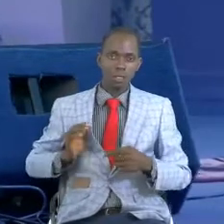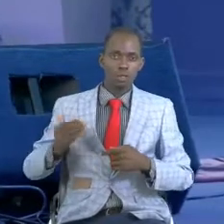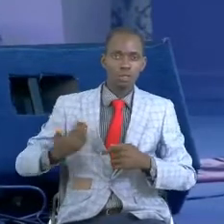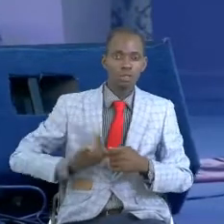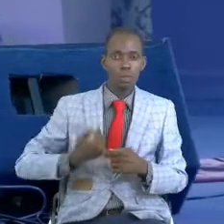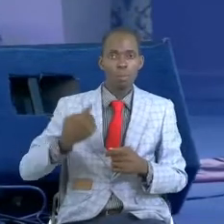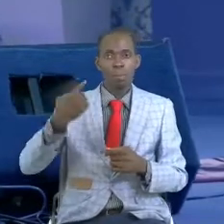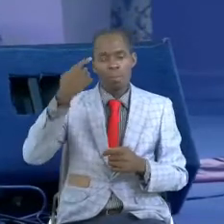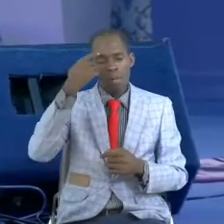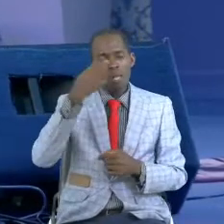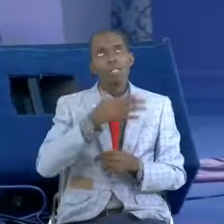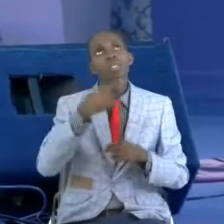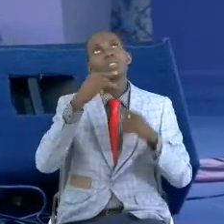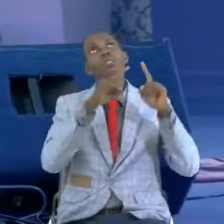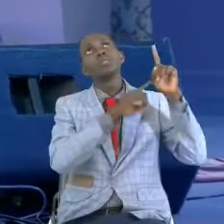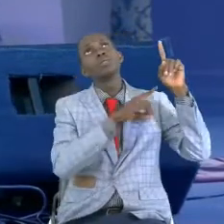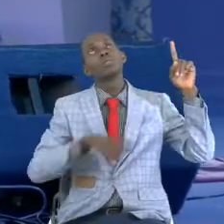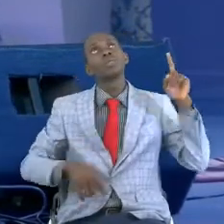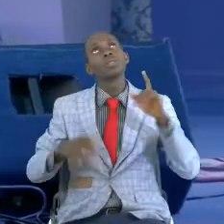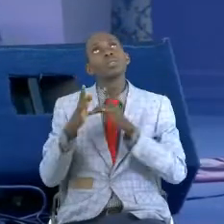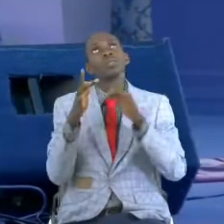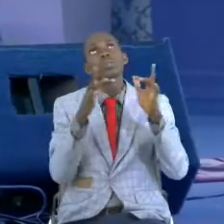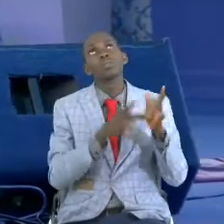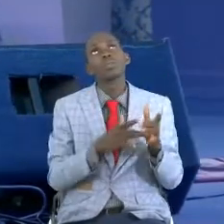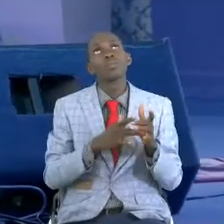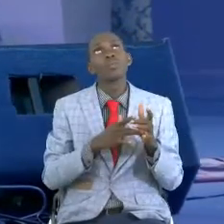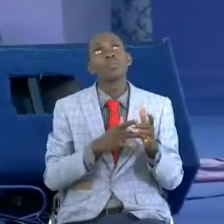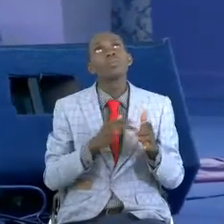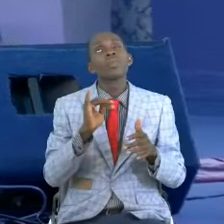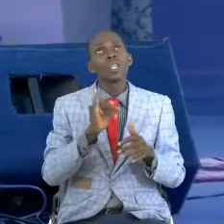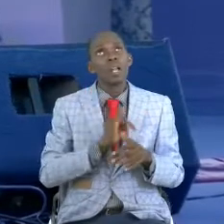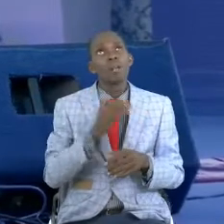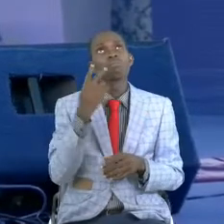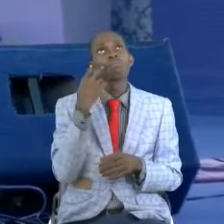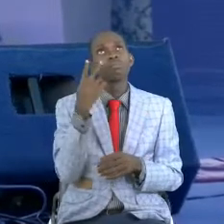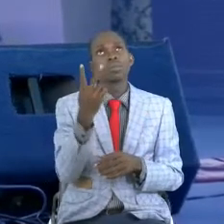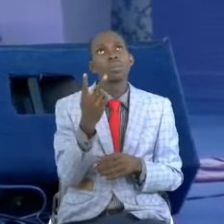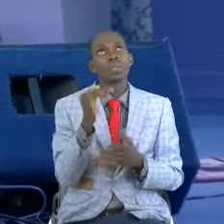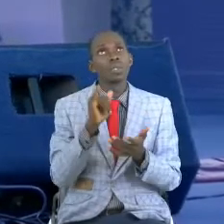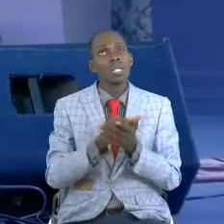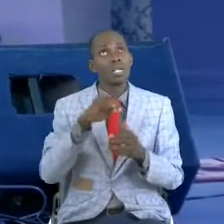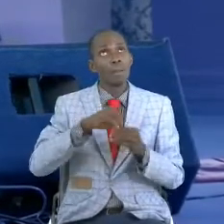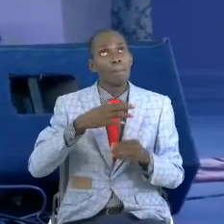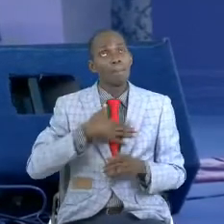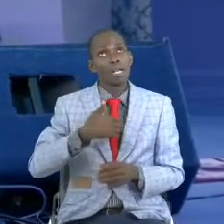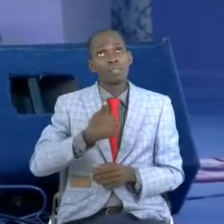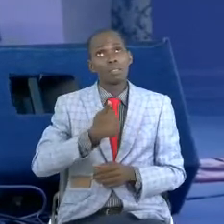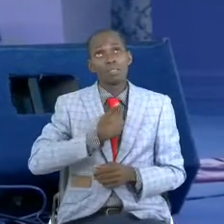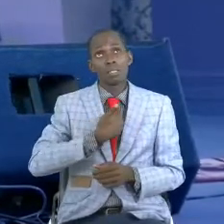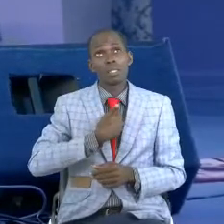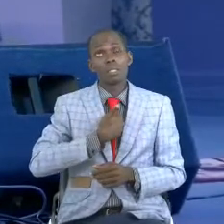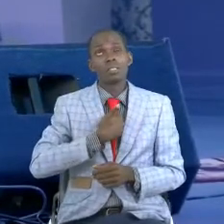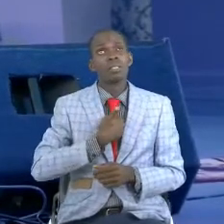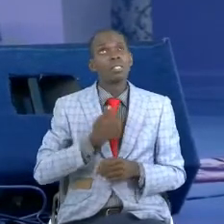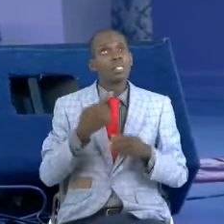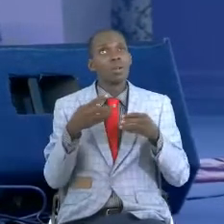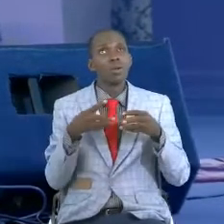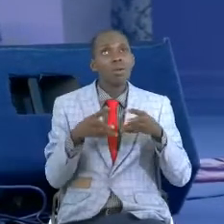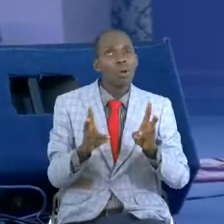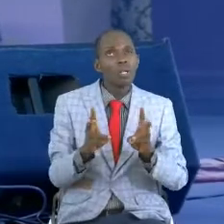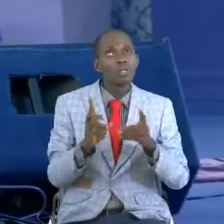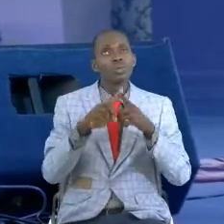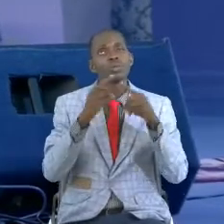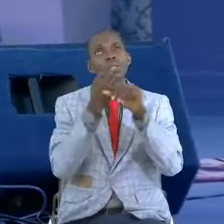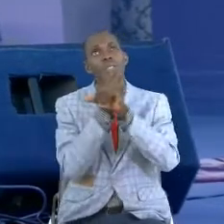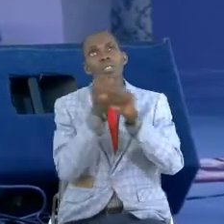say, Jesus, I see that in myself, the way to salvation